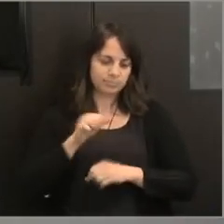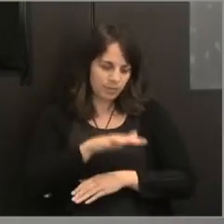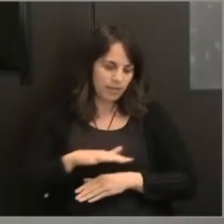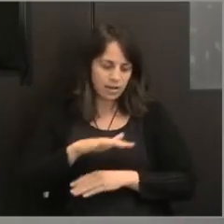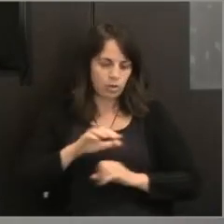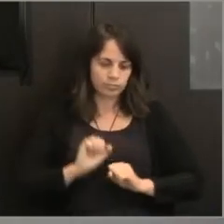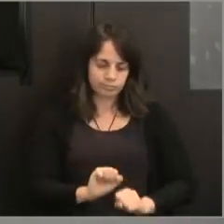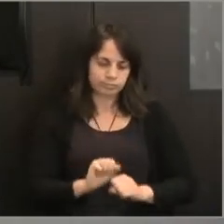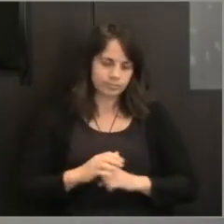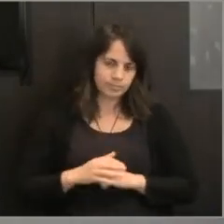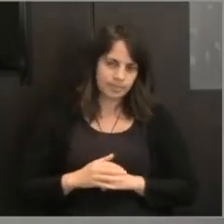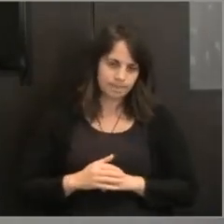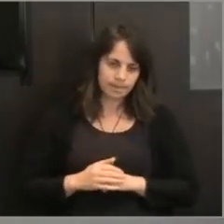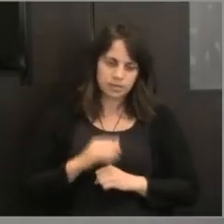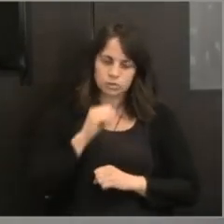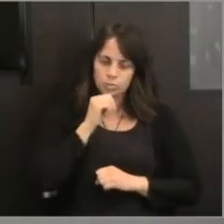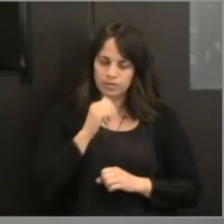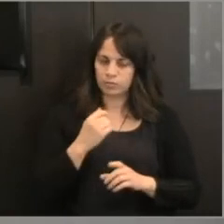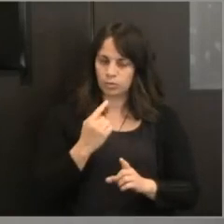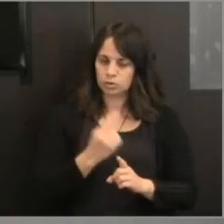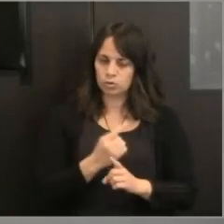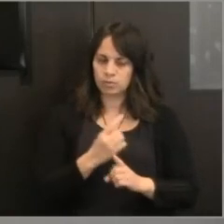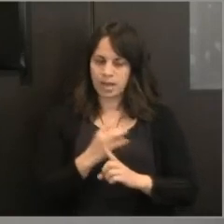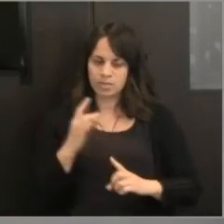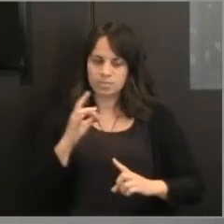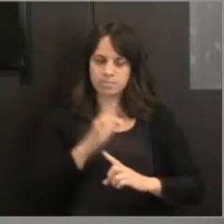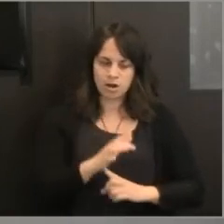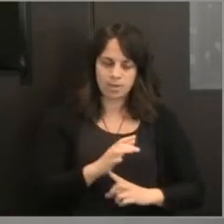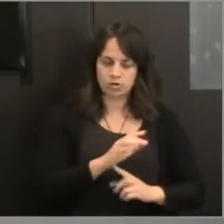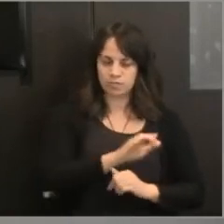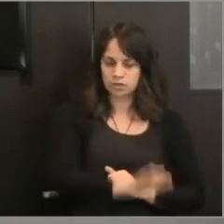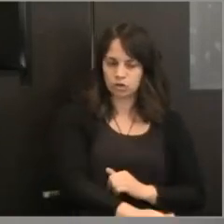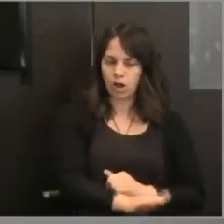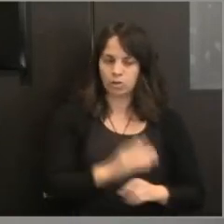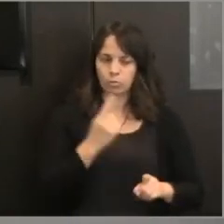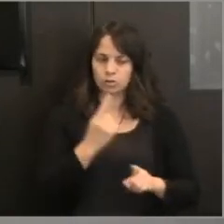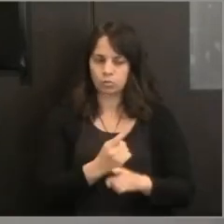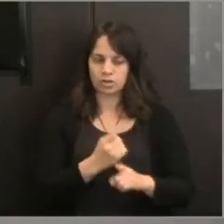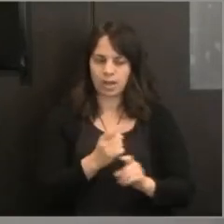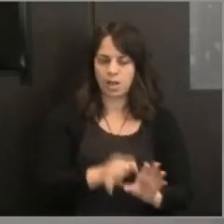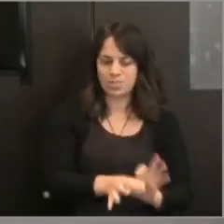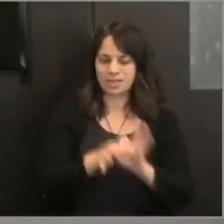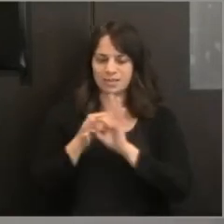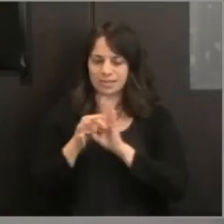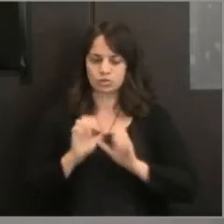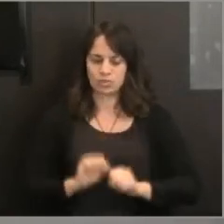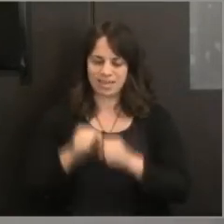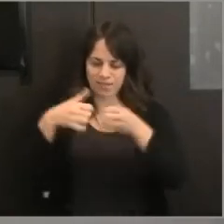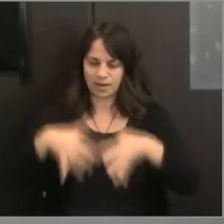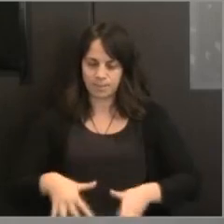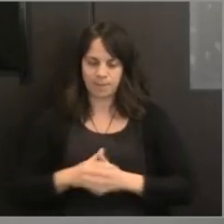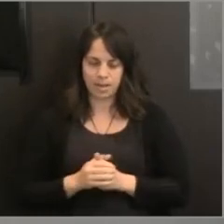of the child is to talk about the paramountcy of the whakapapa to which he or she belongs. There's not a tension